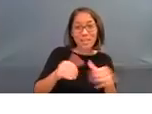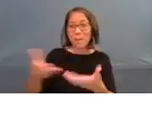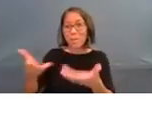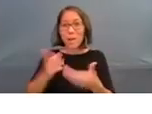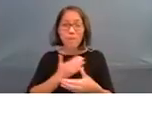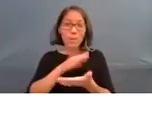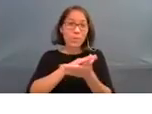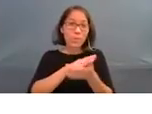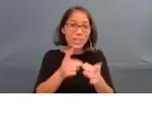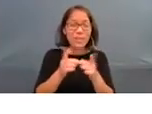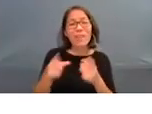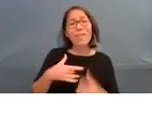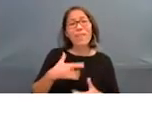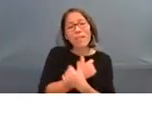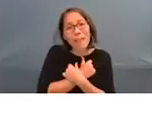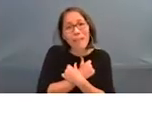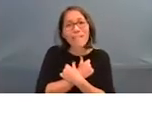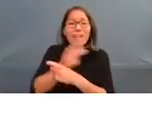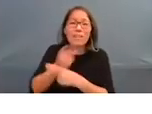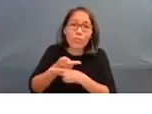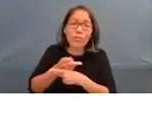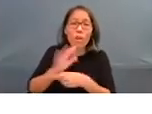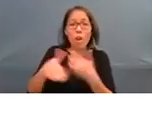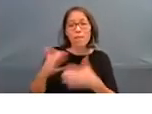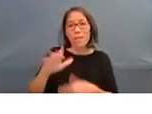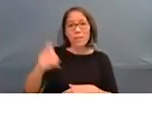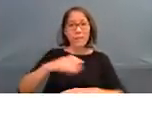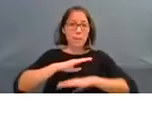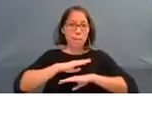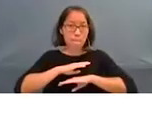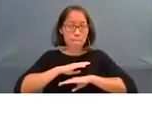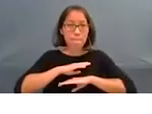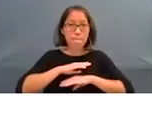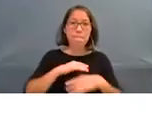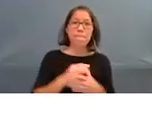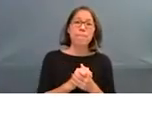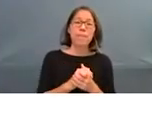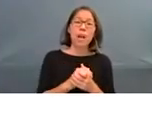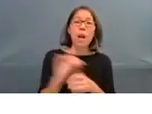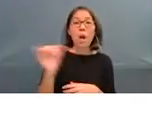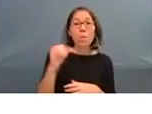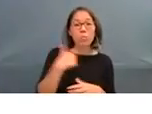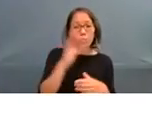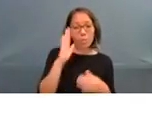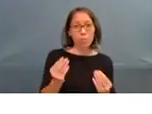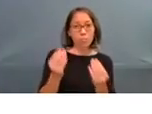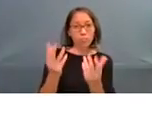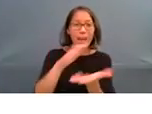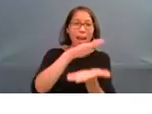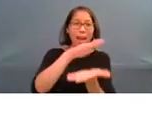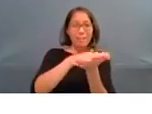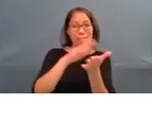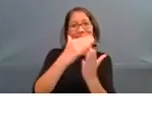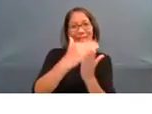feel loved and nurtured and that all of their needs are met. In addition to that, we're going to be providing academic